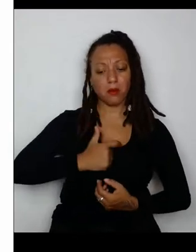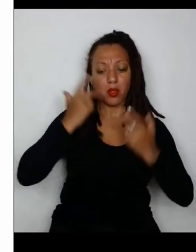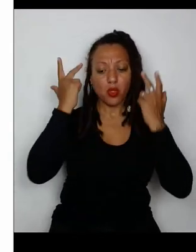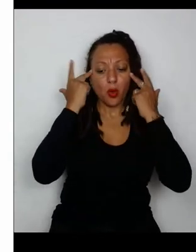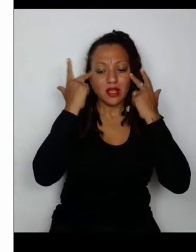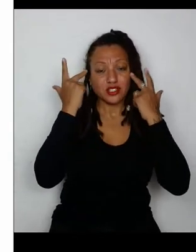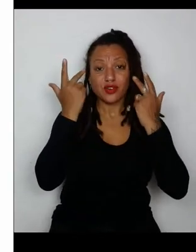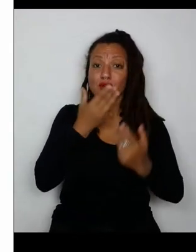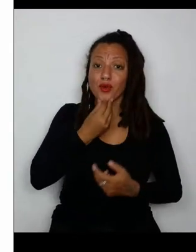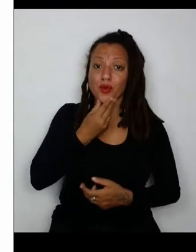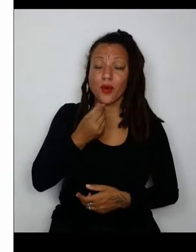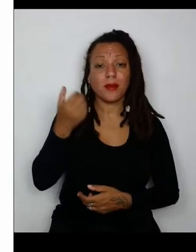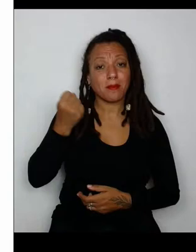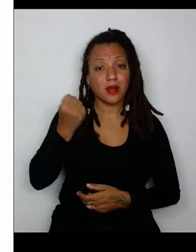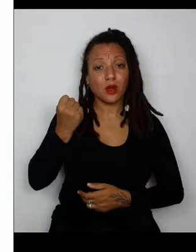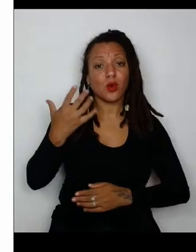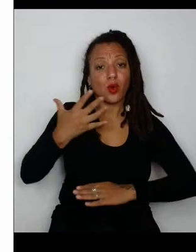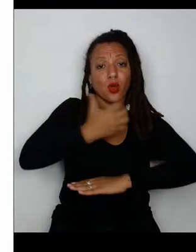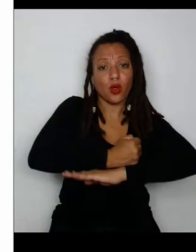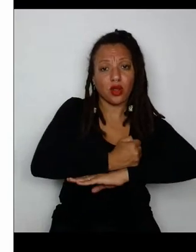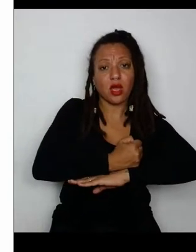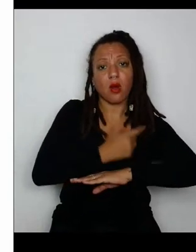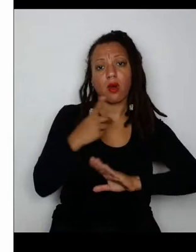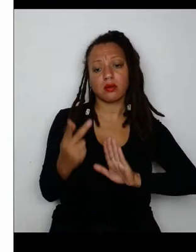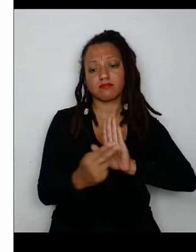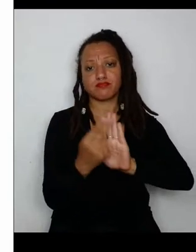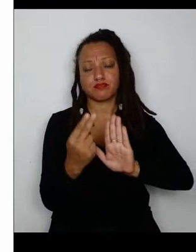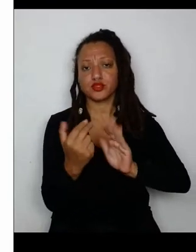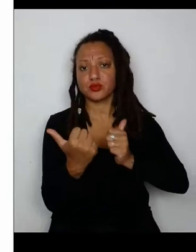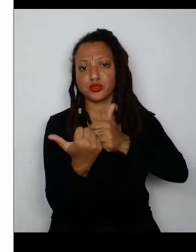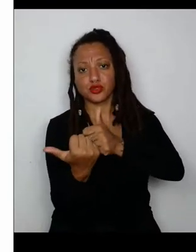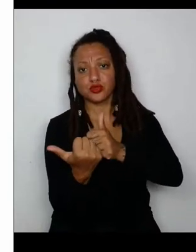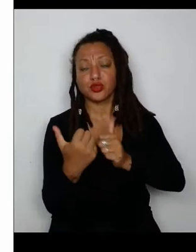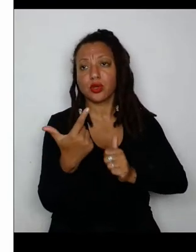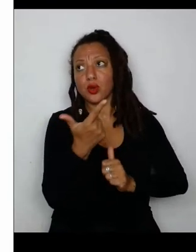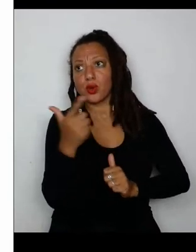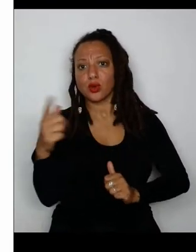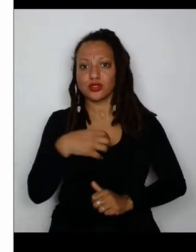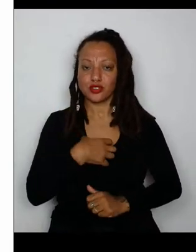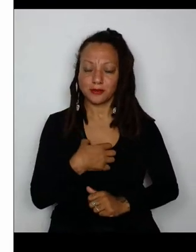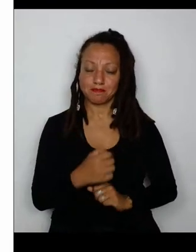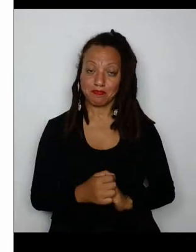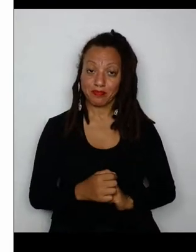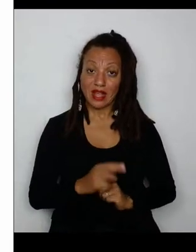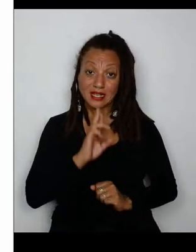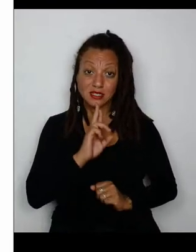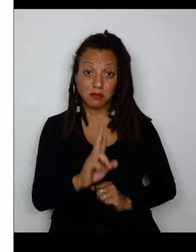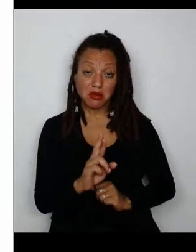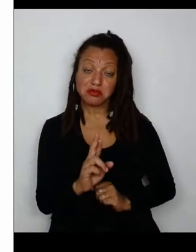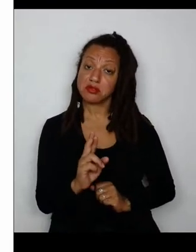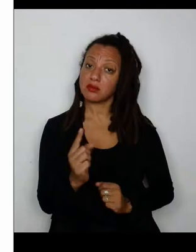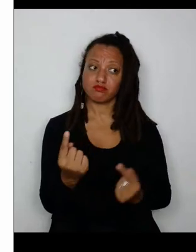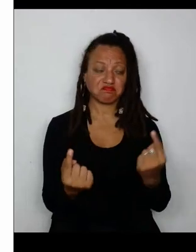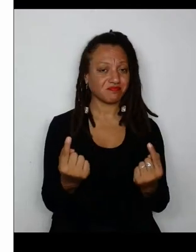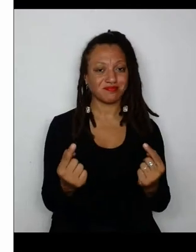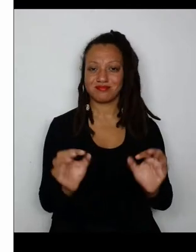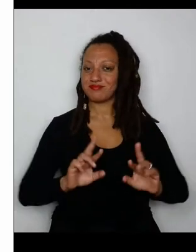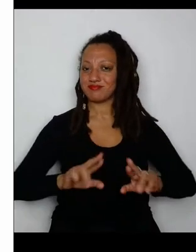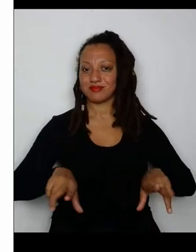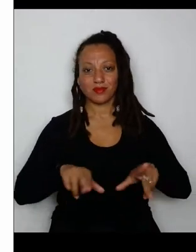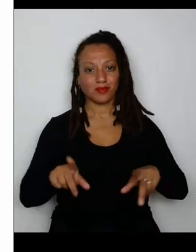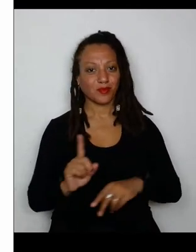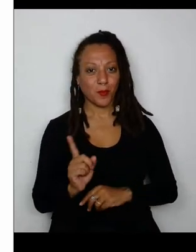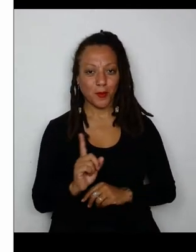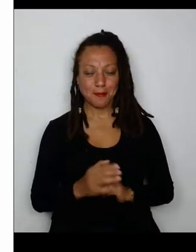perhaps neither fully one nor the other but the similarities with the practices of contemporary